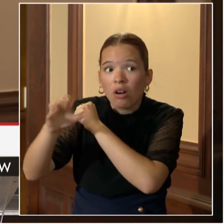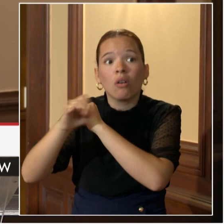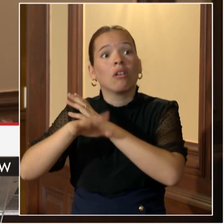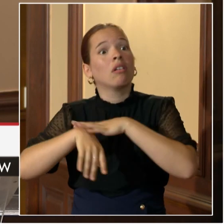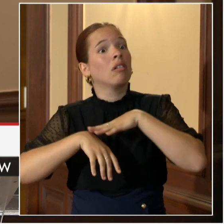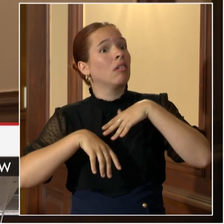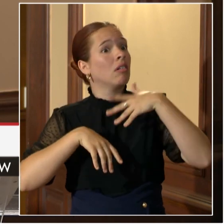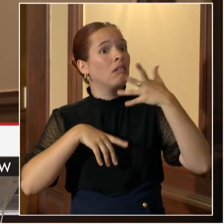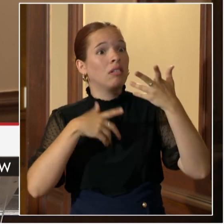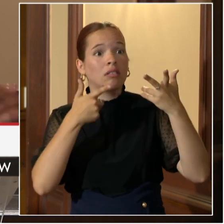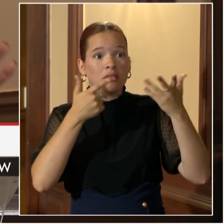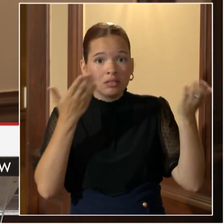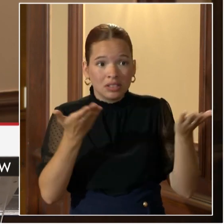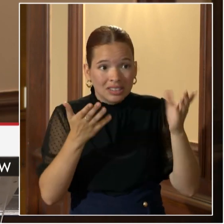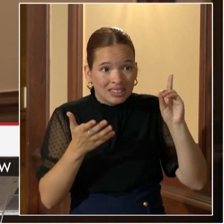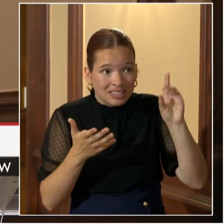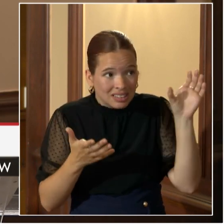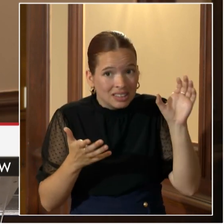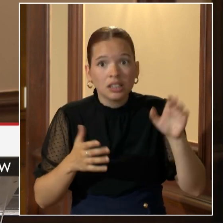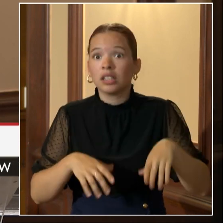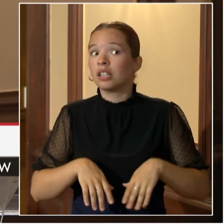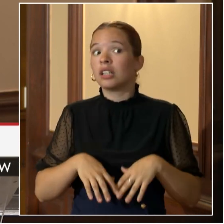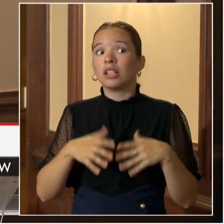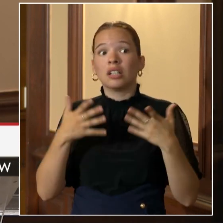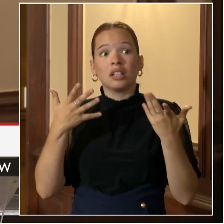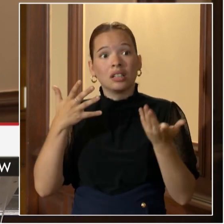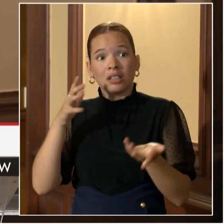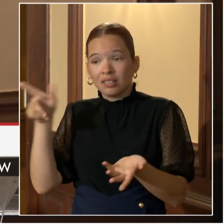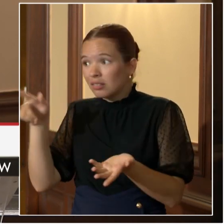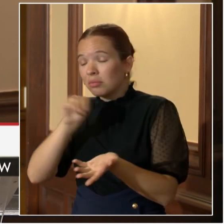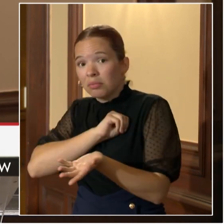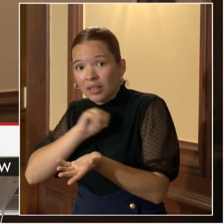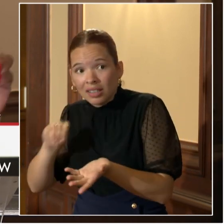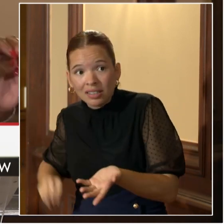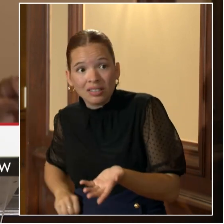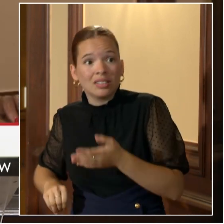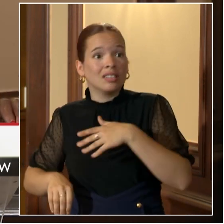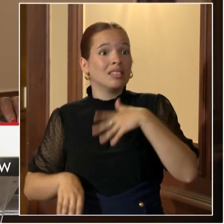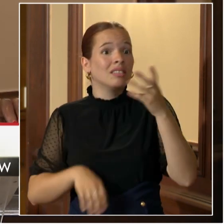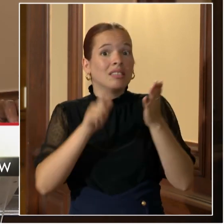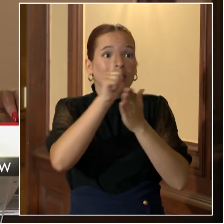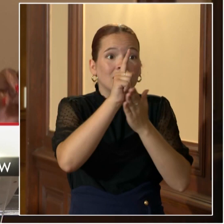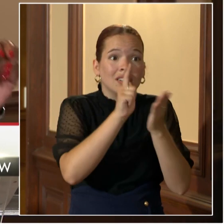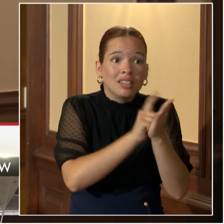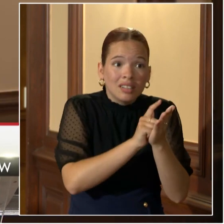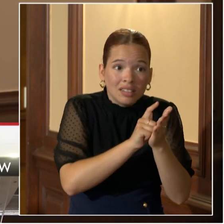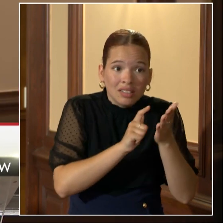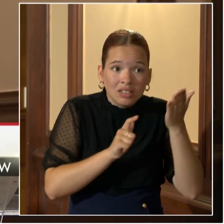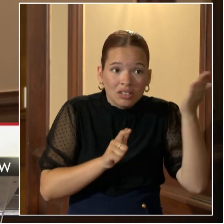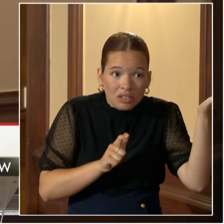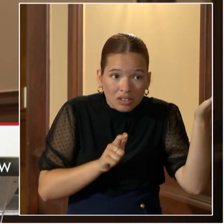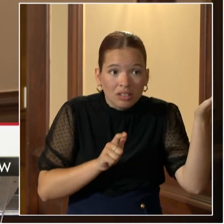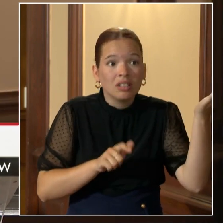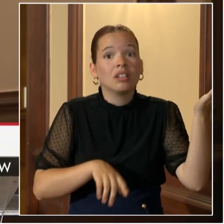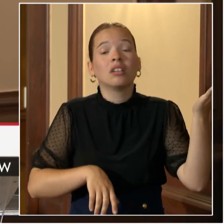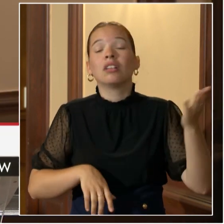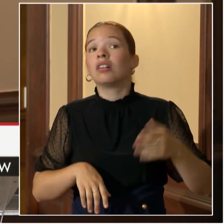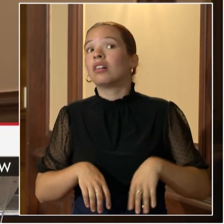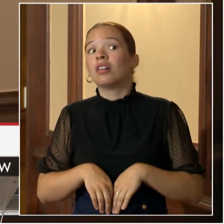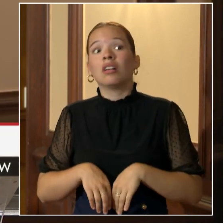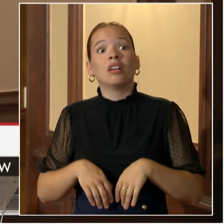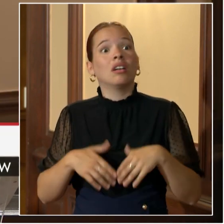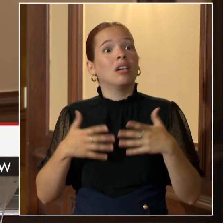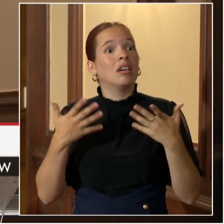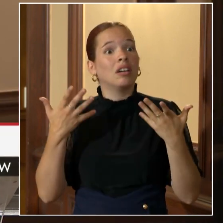market with the mayor and the attorney general and the chairman to show how we